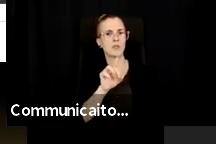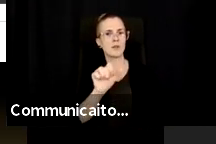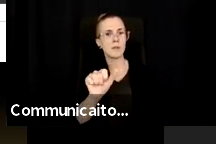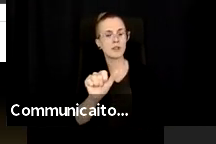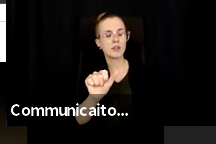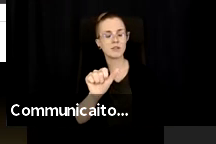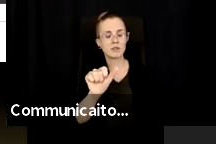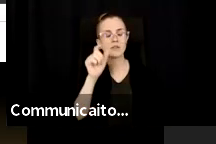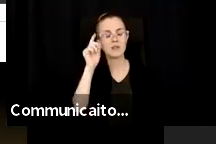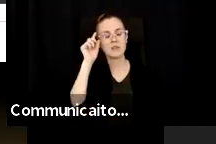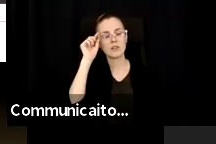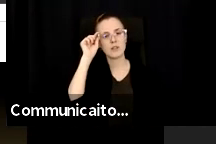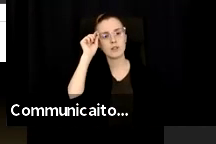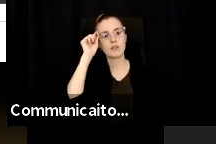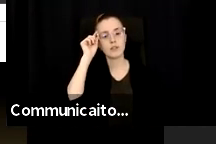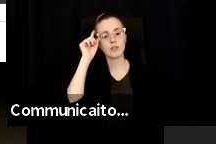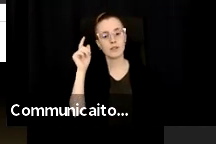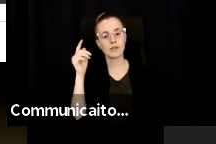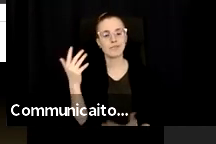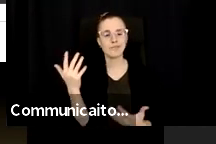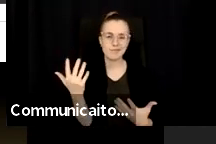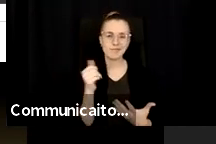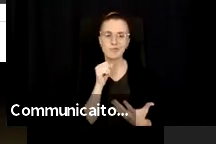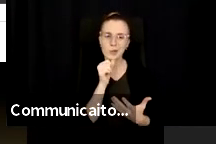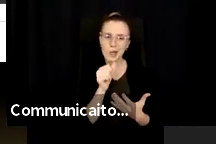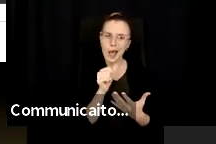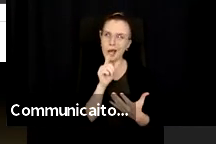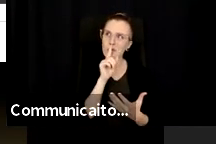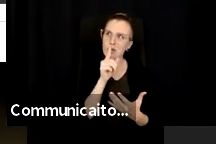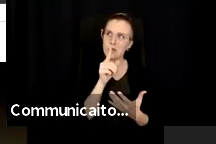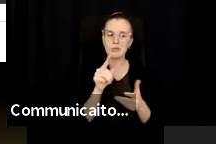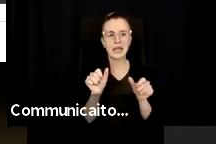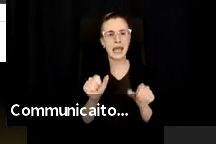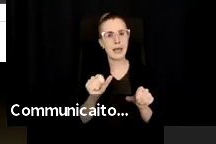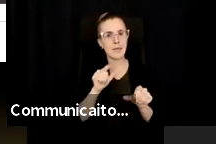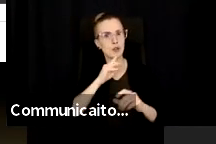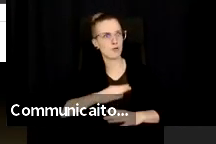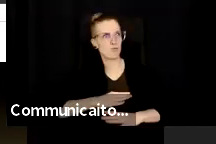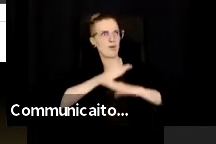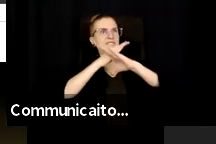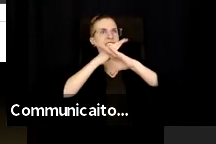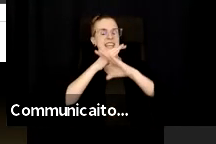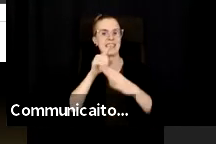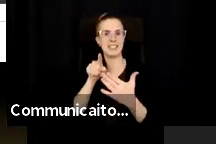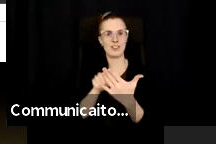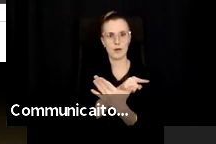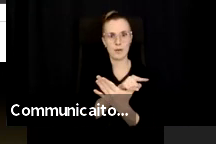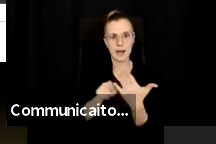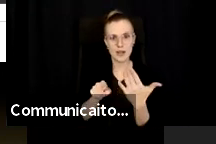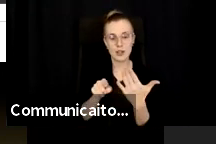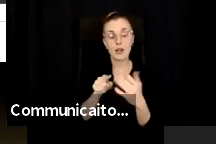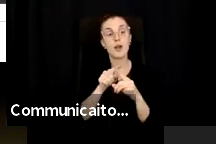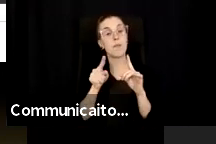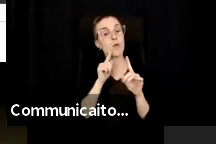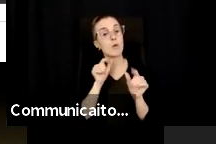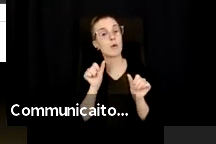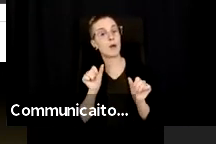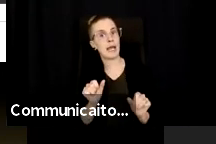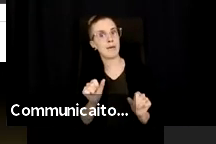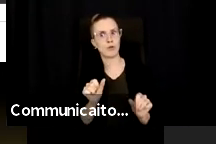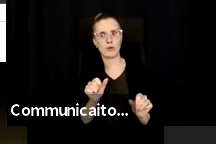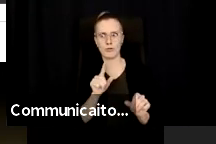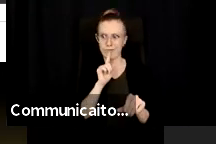Well, we're not able to prevent discrimination, but we were able to voice our need for freedom of